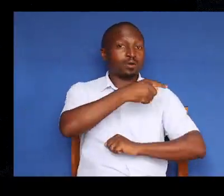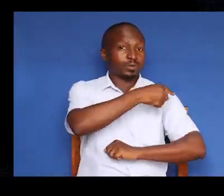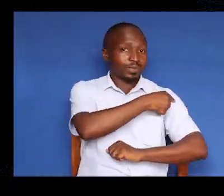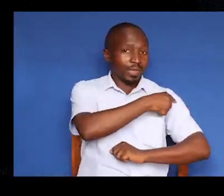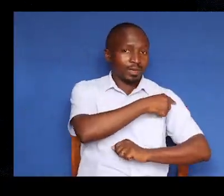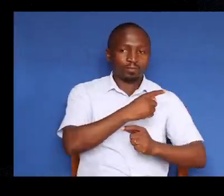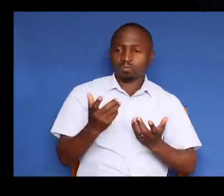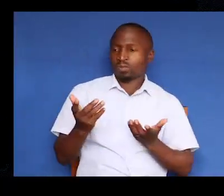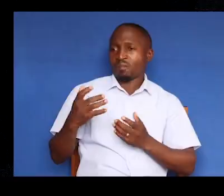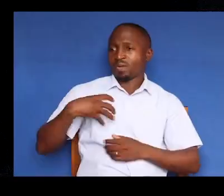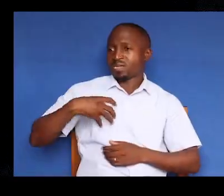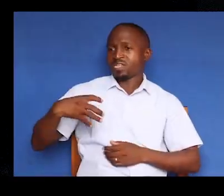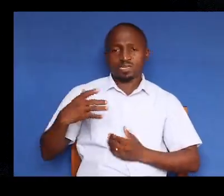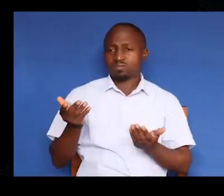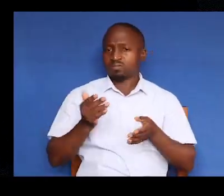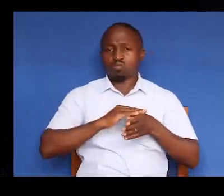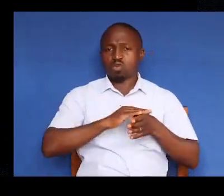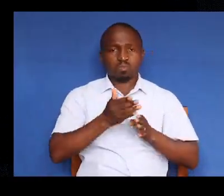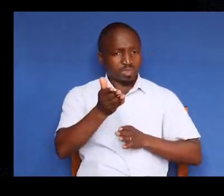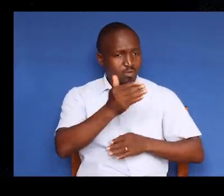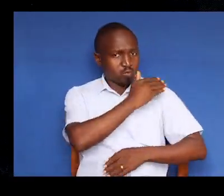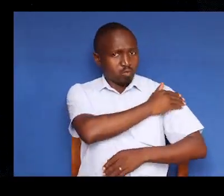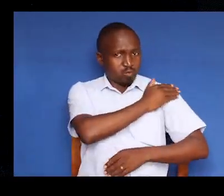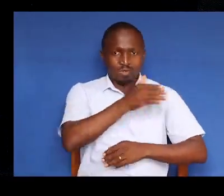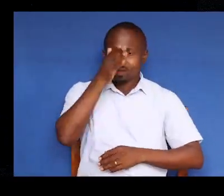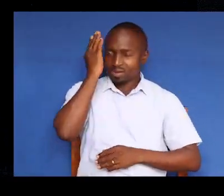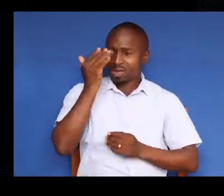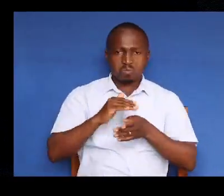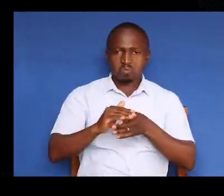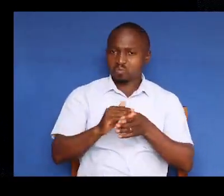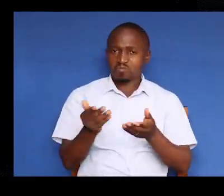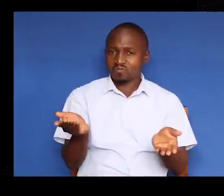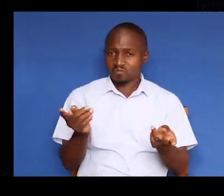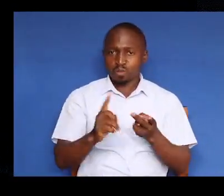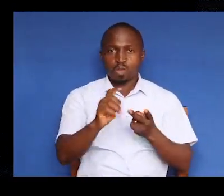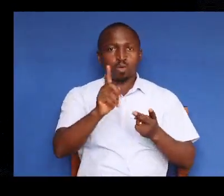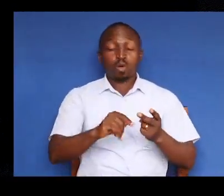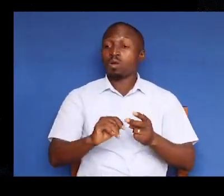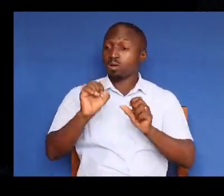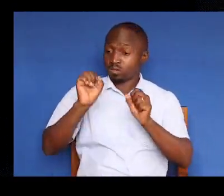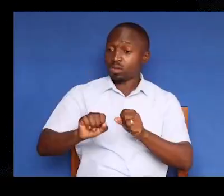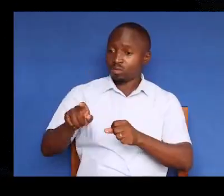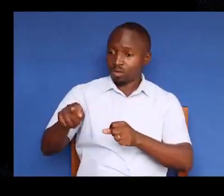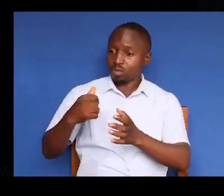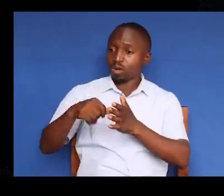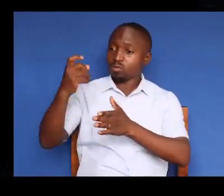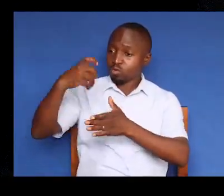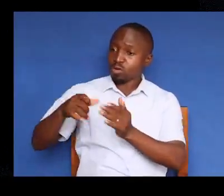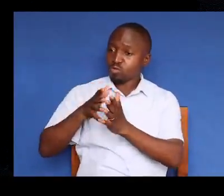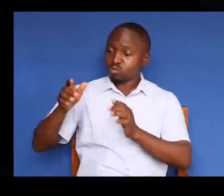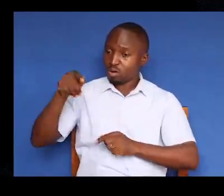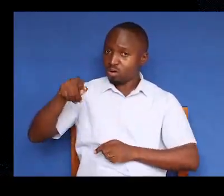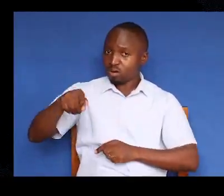the rich class, most of them, they not use that government facilities. So it's fair to tax them high tax